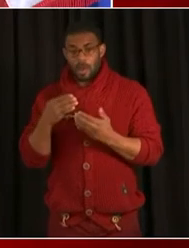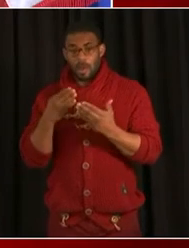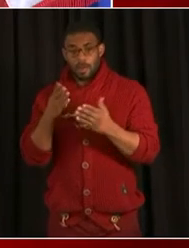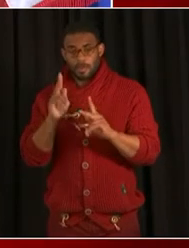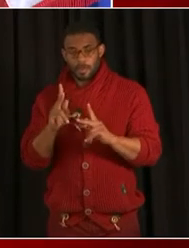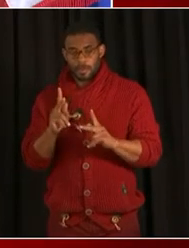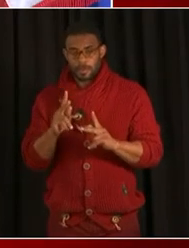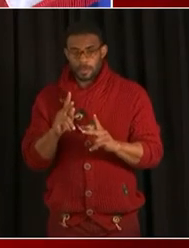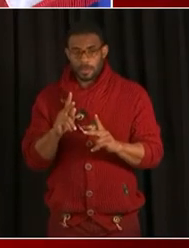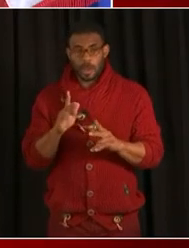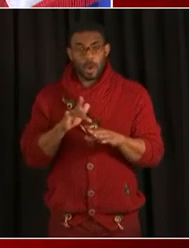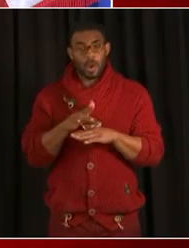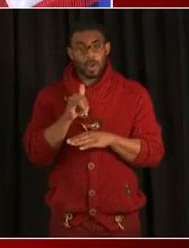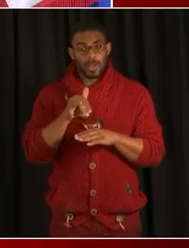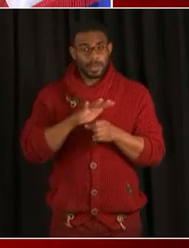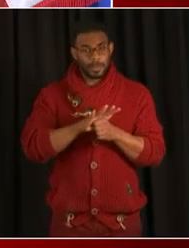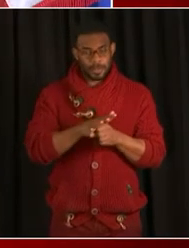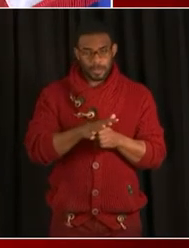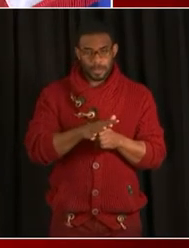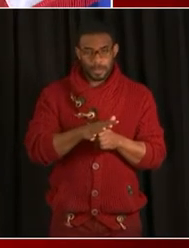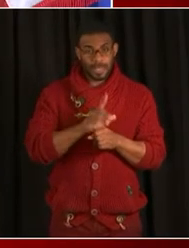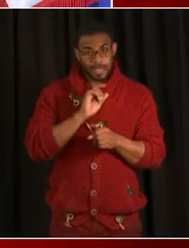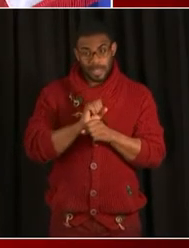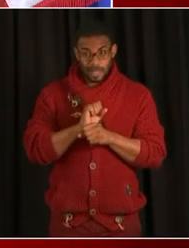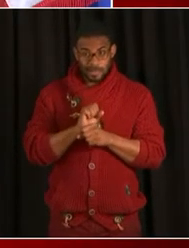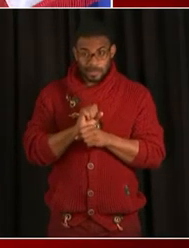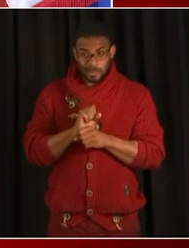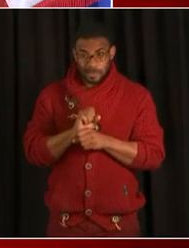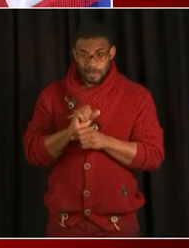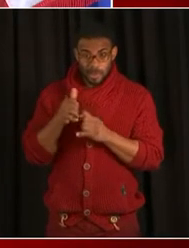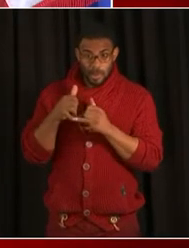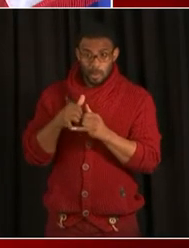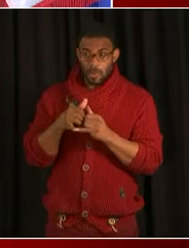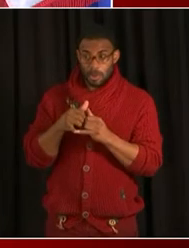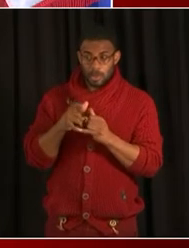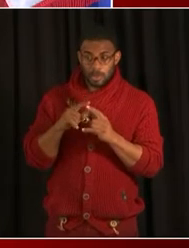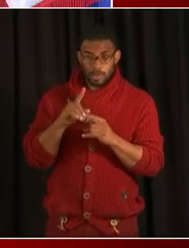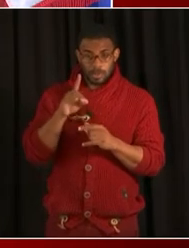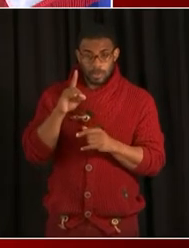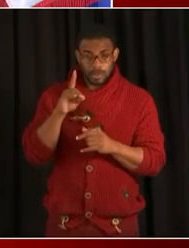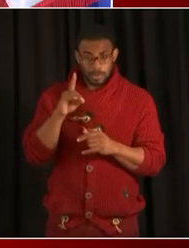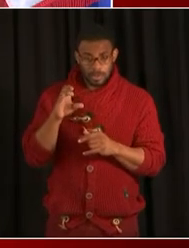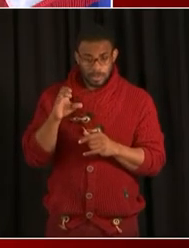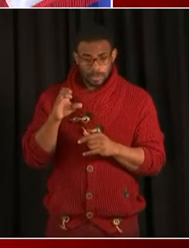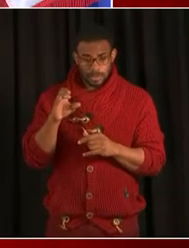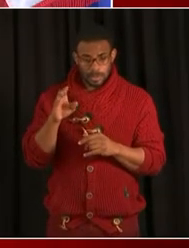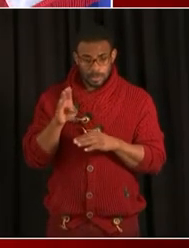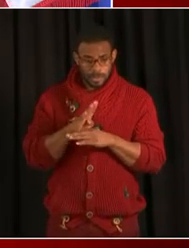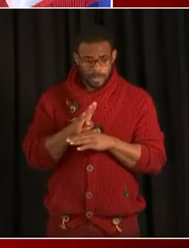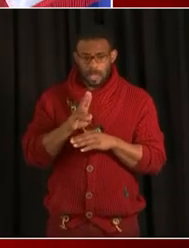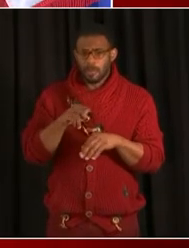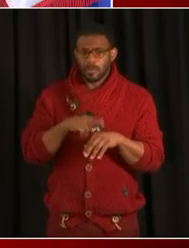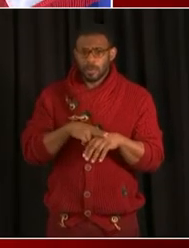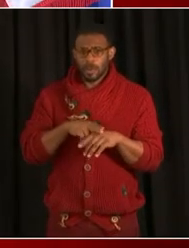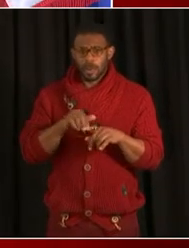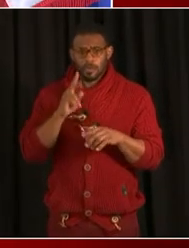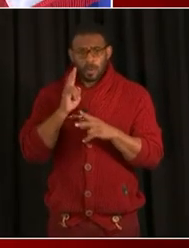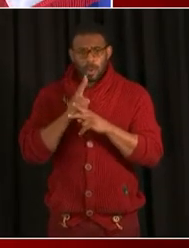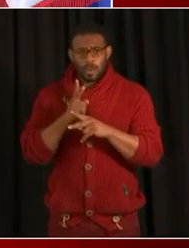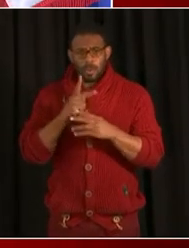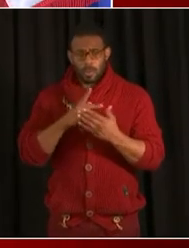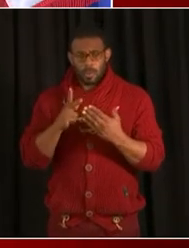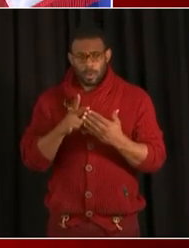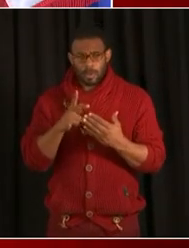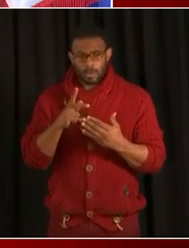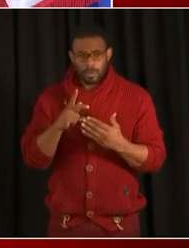offered to folks earlier in the pandemic, it actually awarded to district businesses, and of course this is a loan